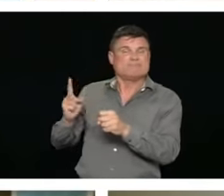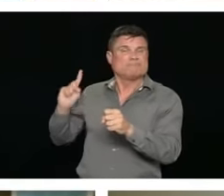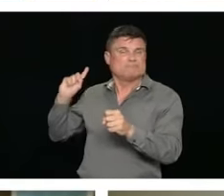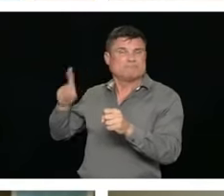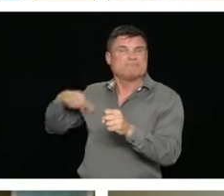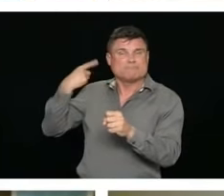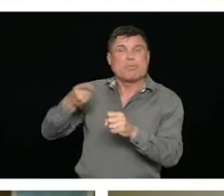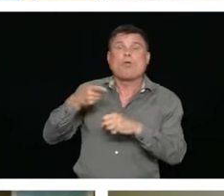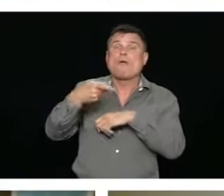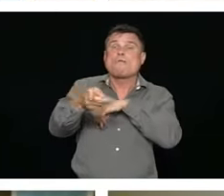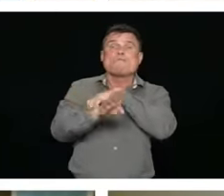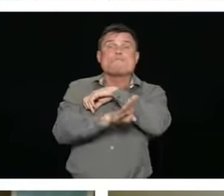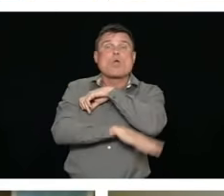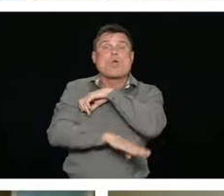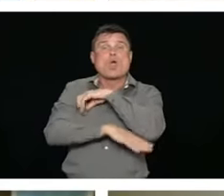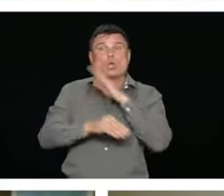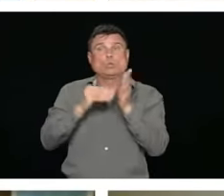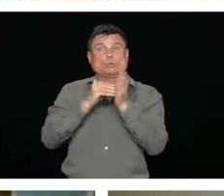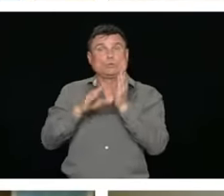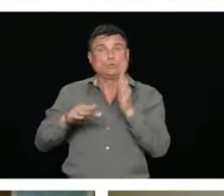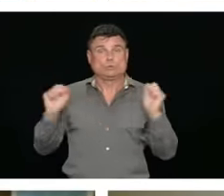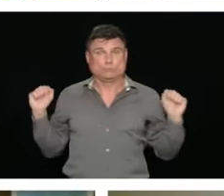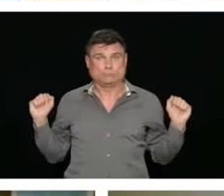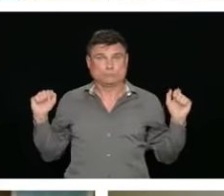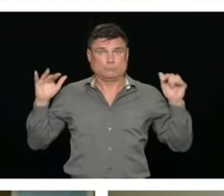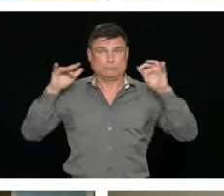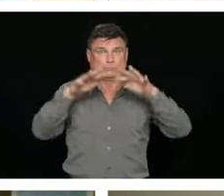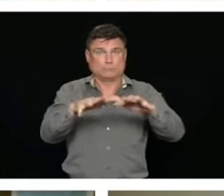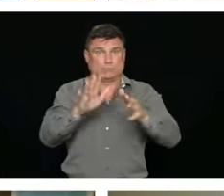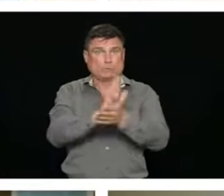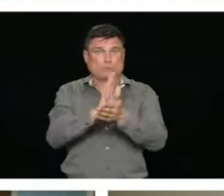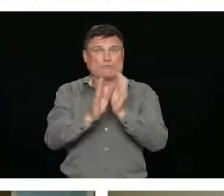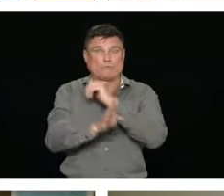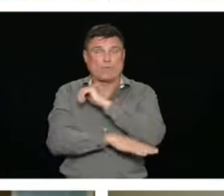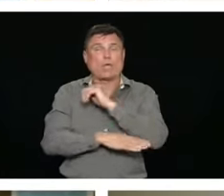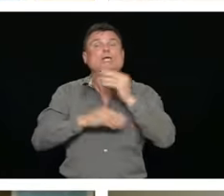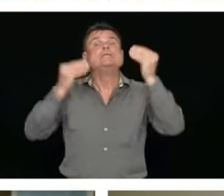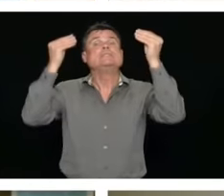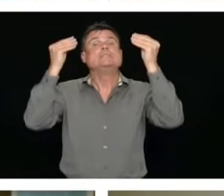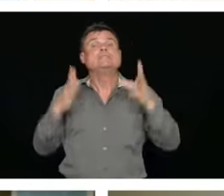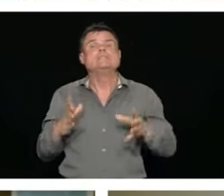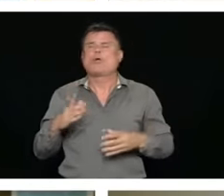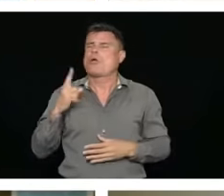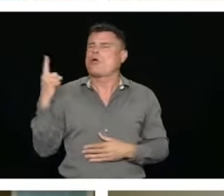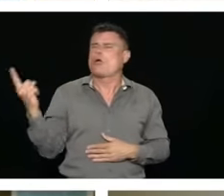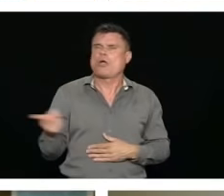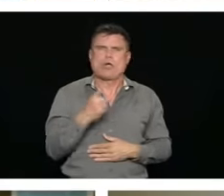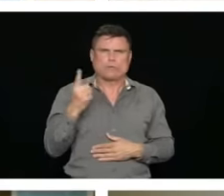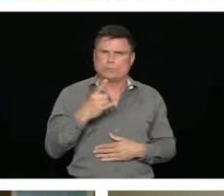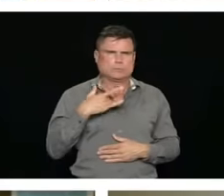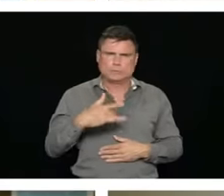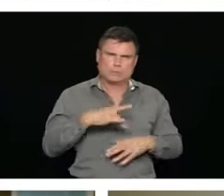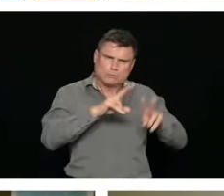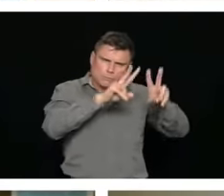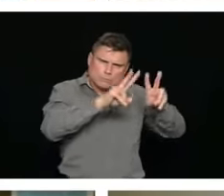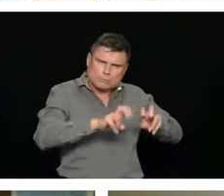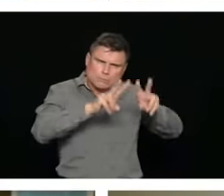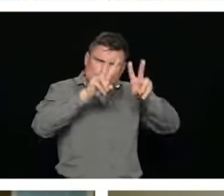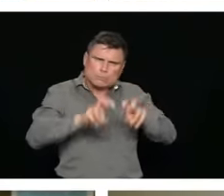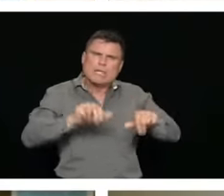in their learning. And that will continue, and it'll probably be more important than ever for teachers to be, you know, really,